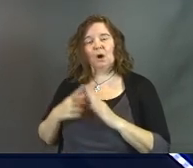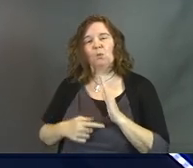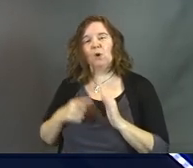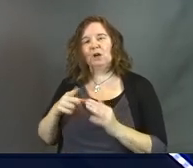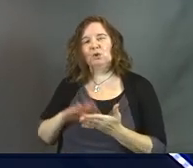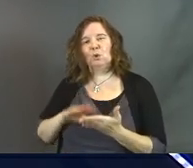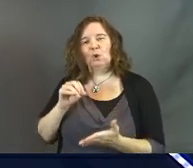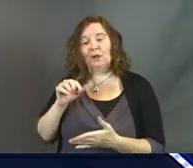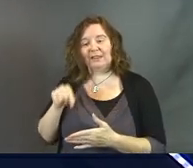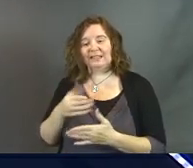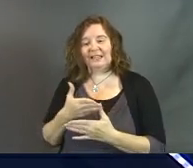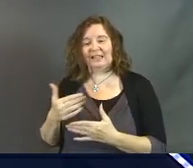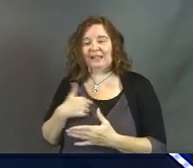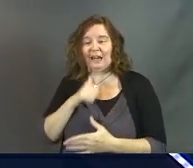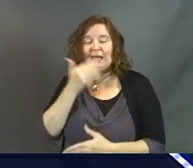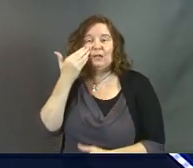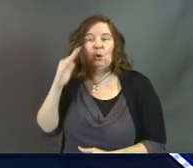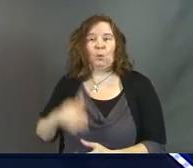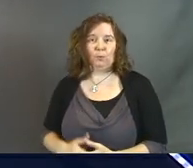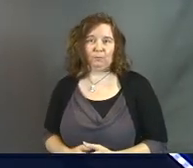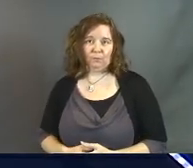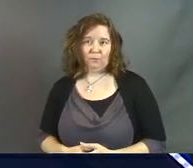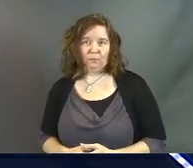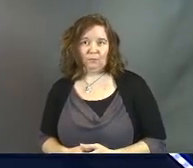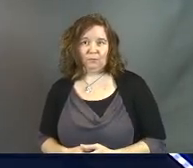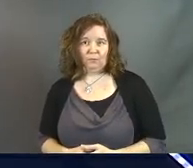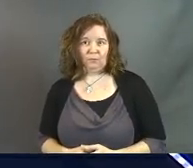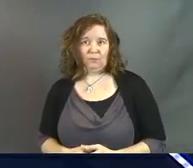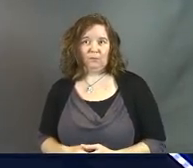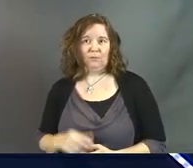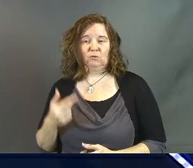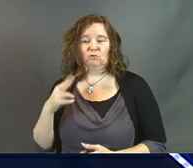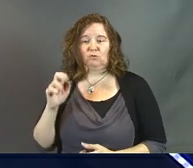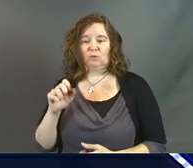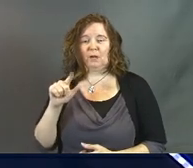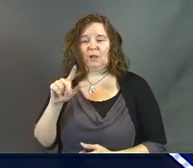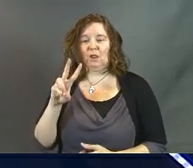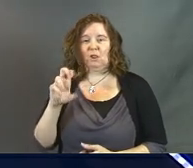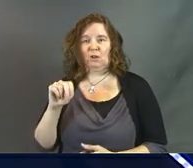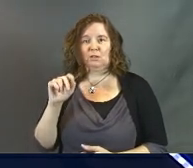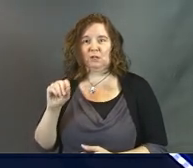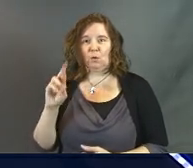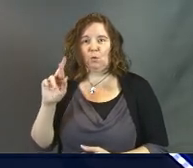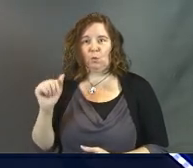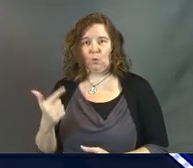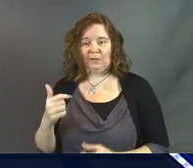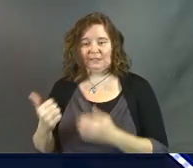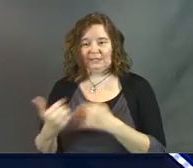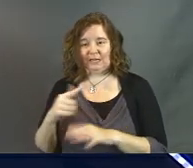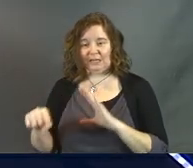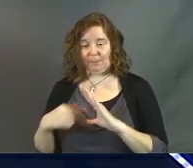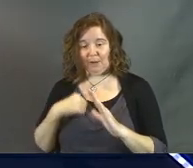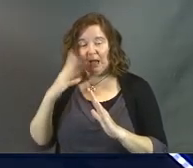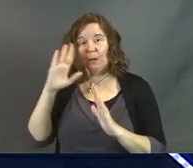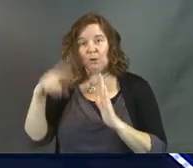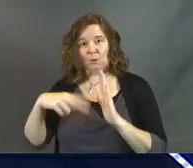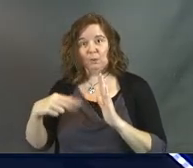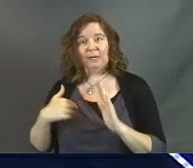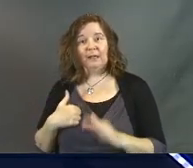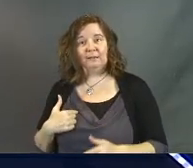what you learned. This is the thing I didn't know. To gracelawton.org, send it to that email and I will read